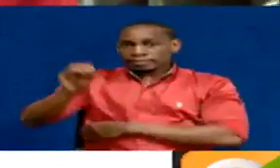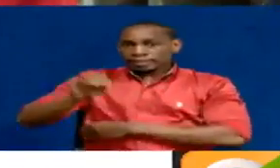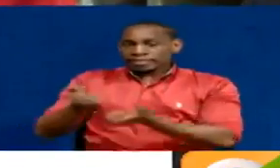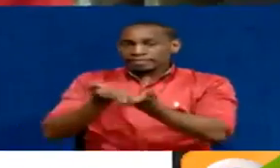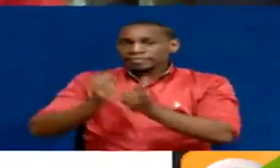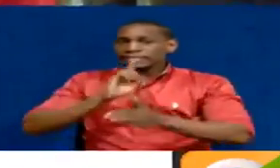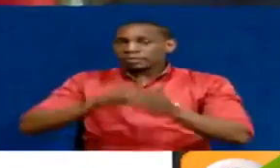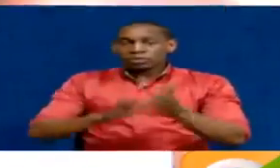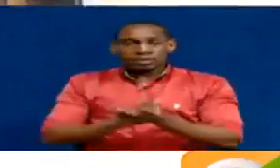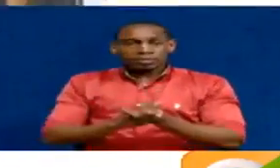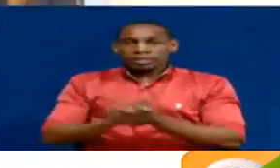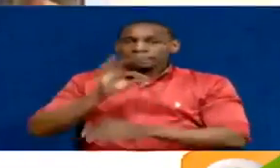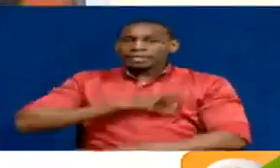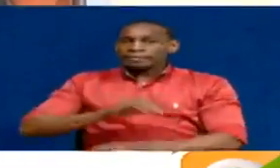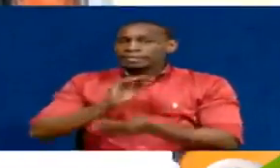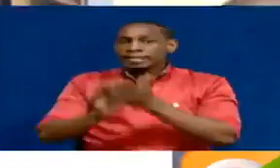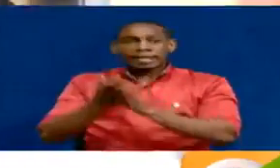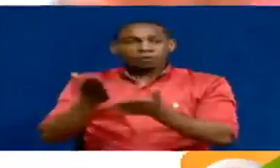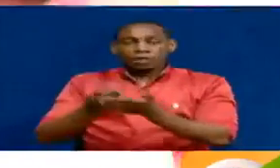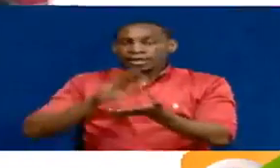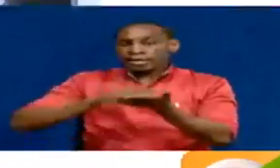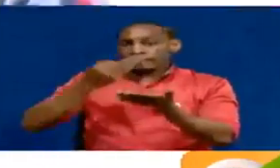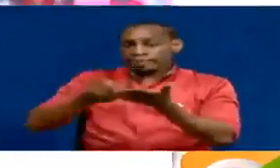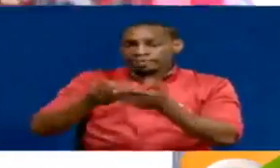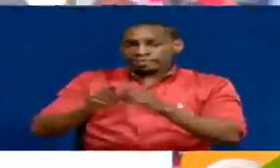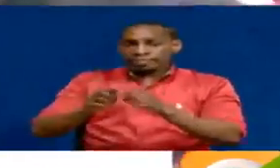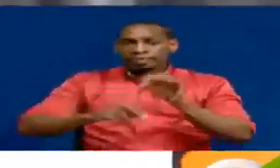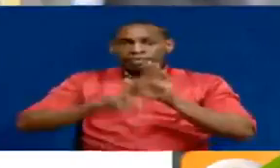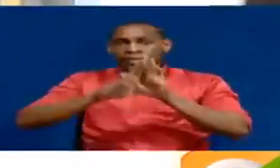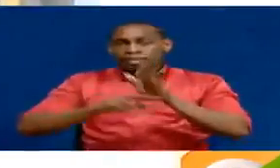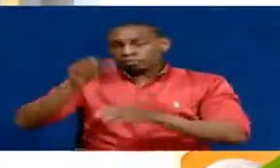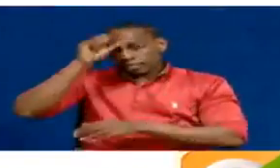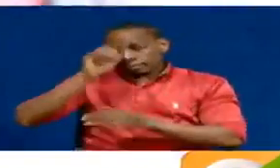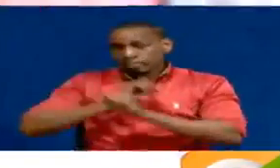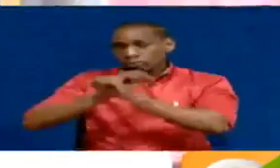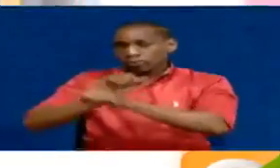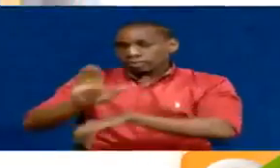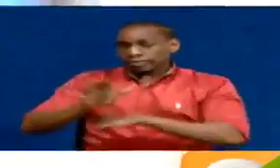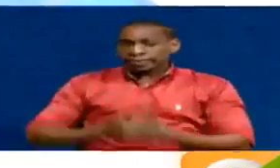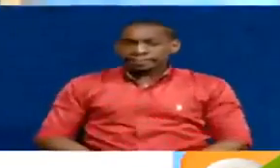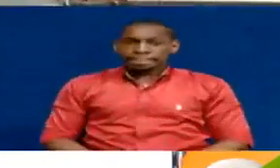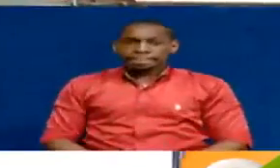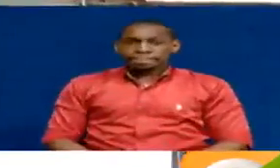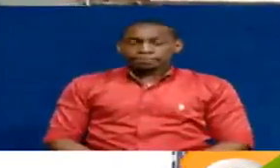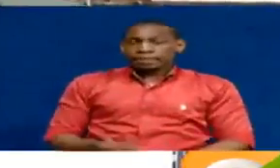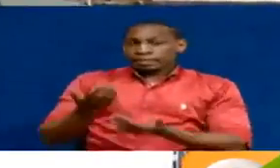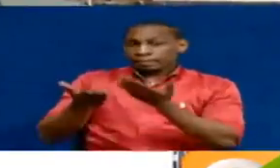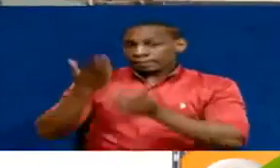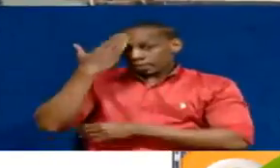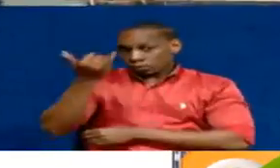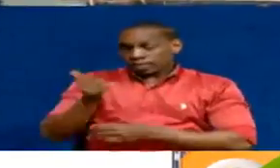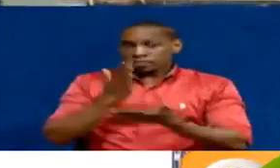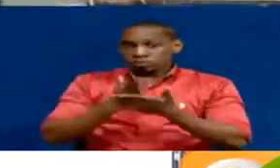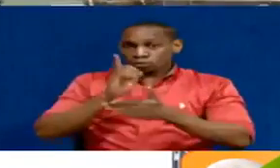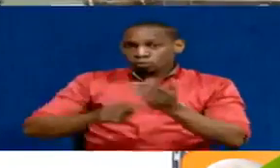SMEs have stated that they have not benefited from the funds or measures put in place by government to protect them. This may be due to the